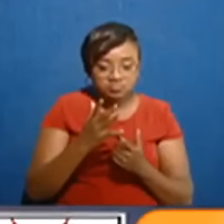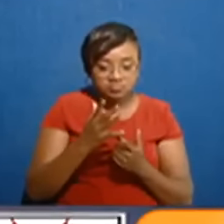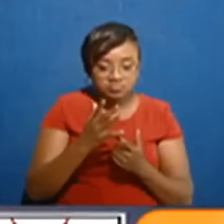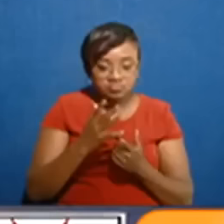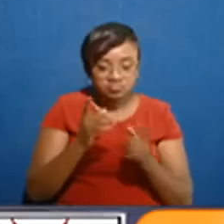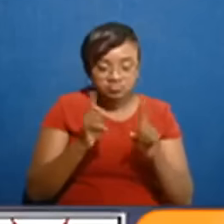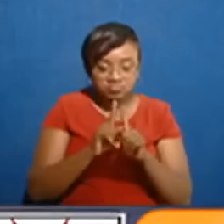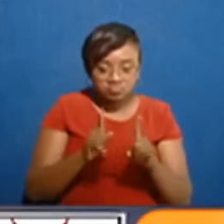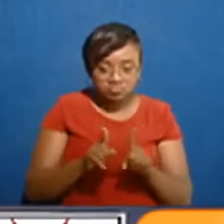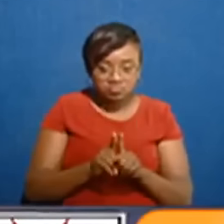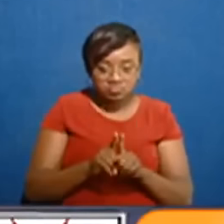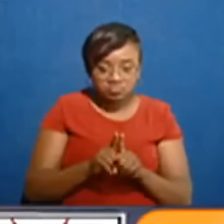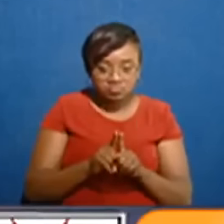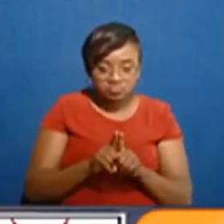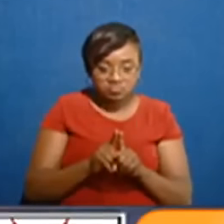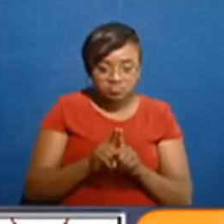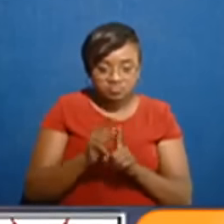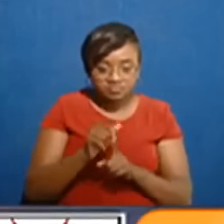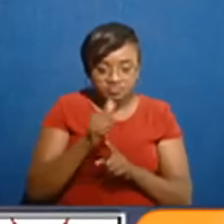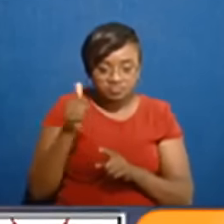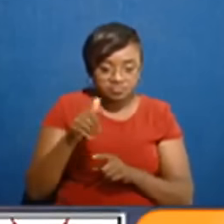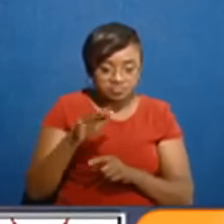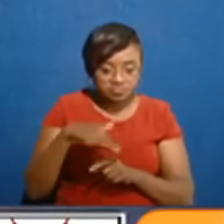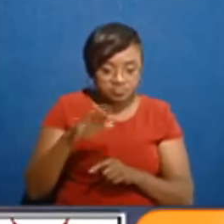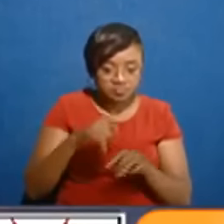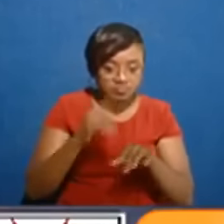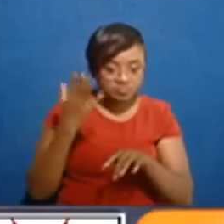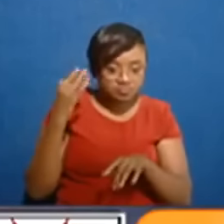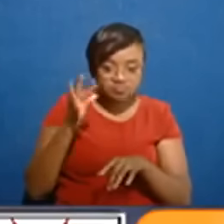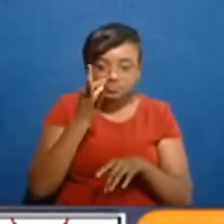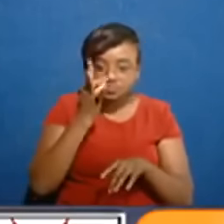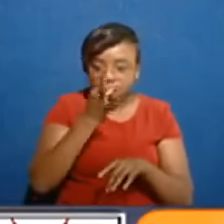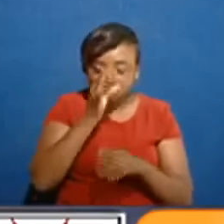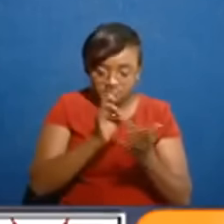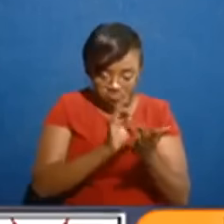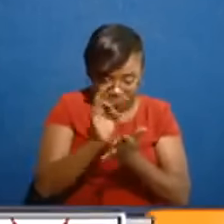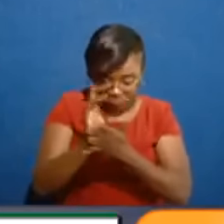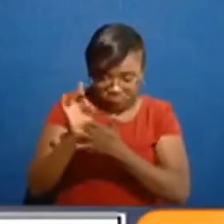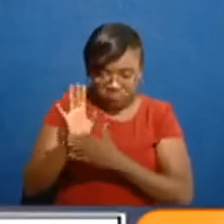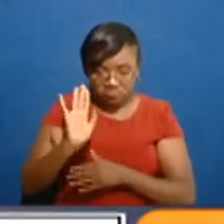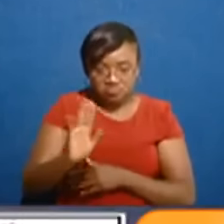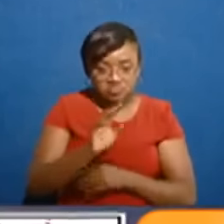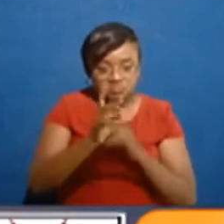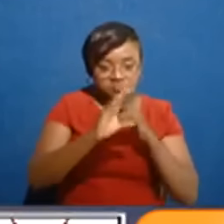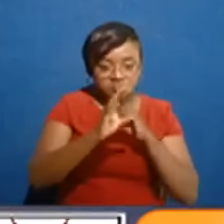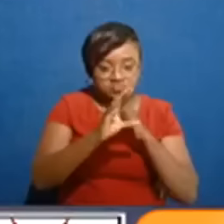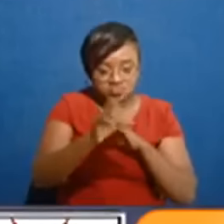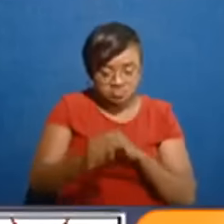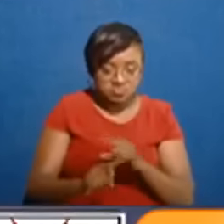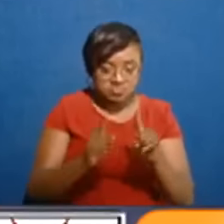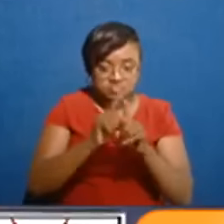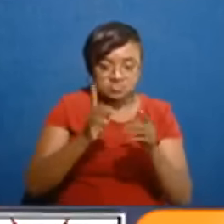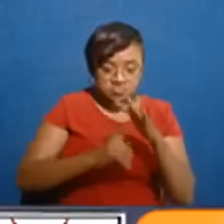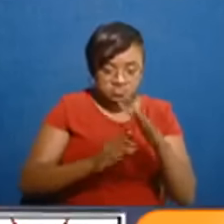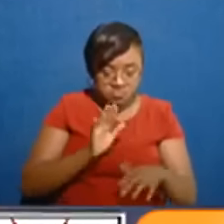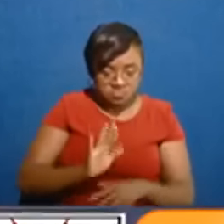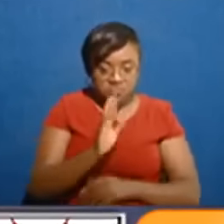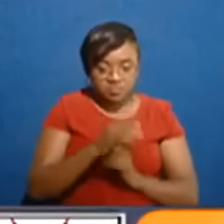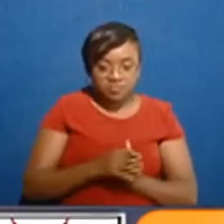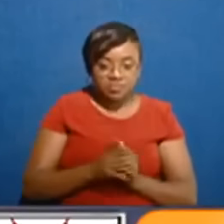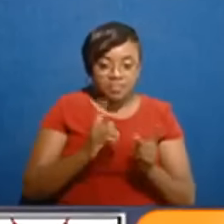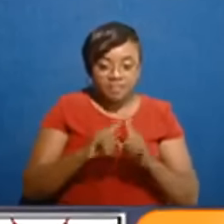third president, the late Mwai Kibaki, took when he fired all his ministers and their assistants in 2005. Now, just